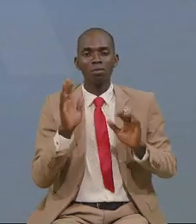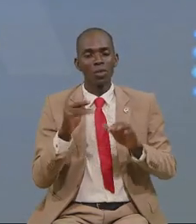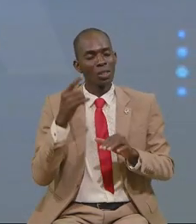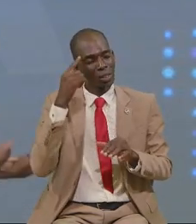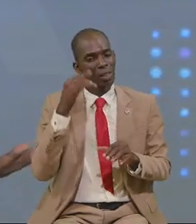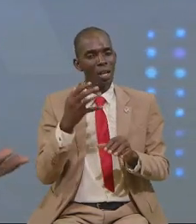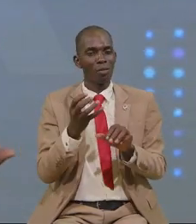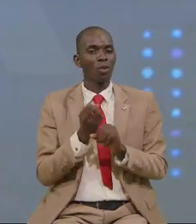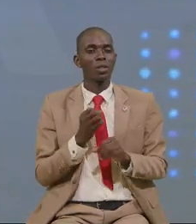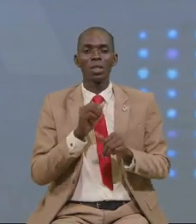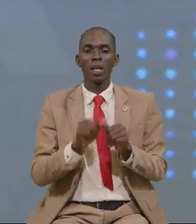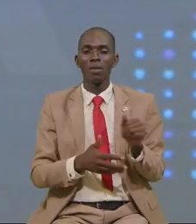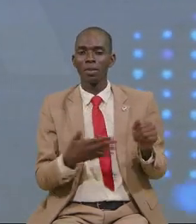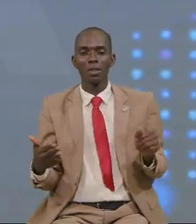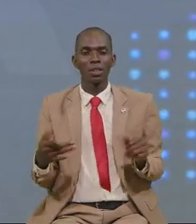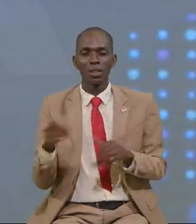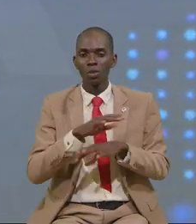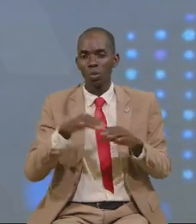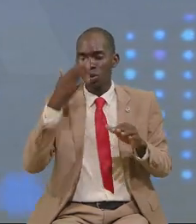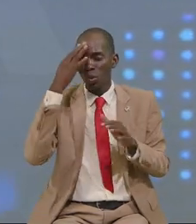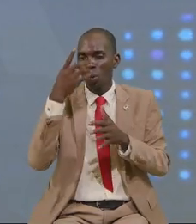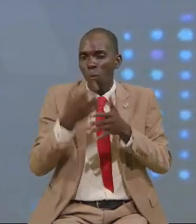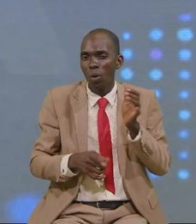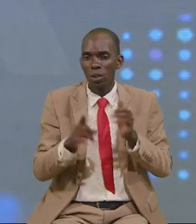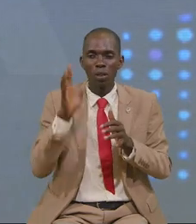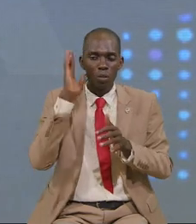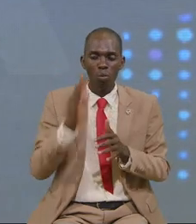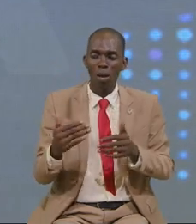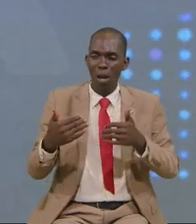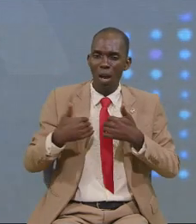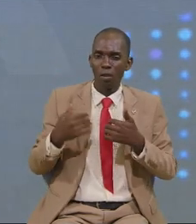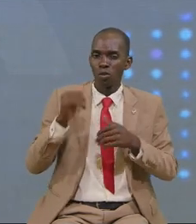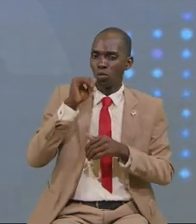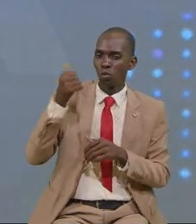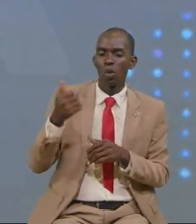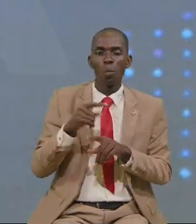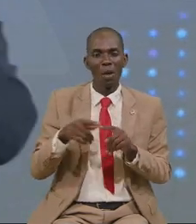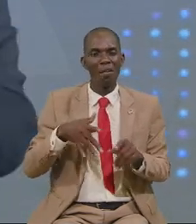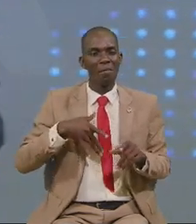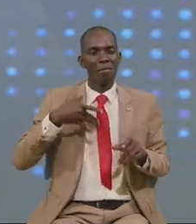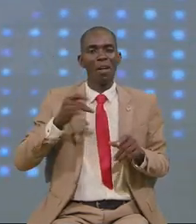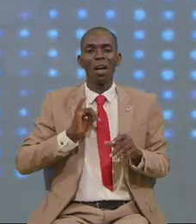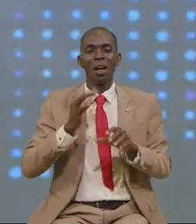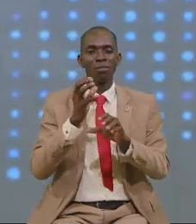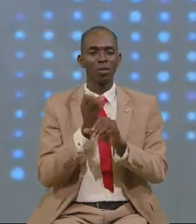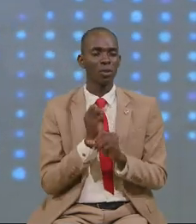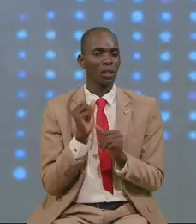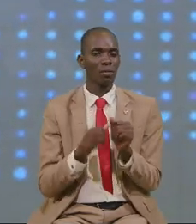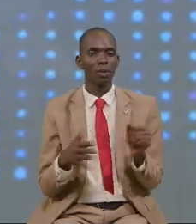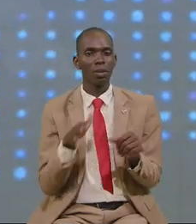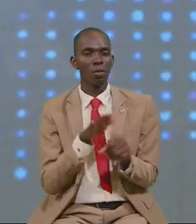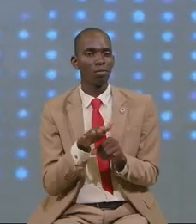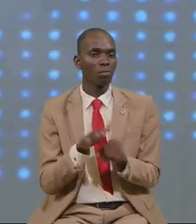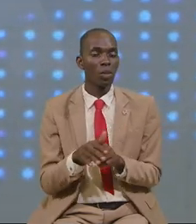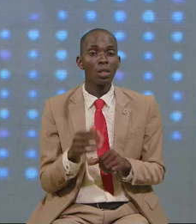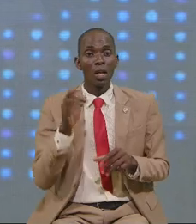all. They don't know what they're going to confront next week. They've got it all. Everyone that understands